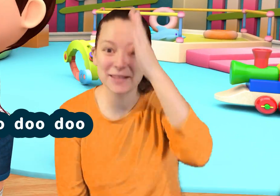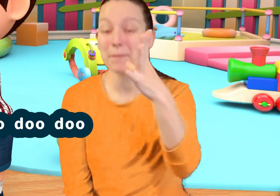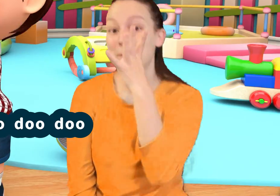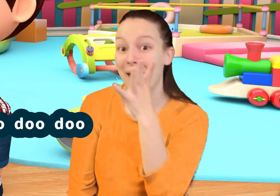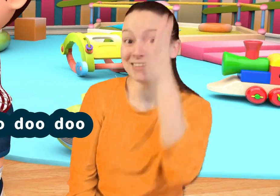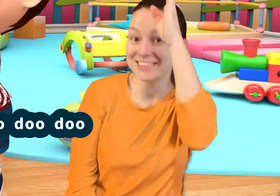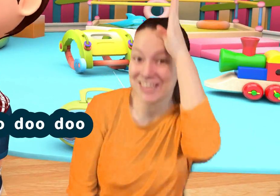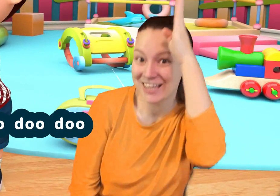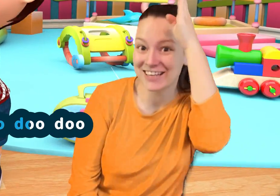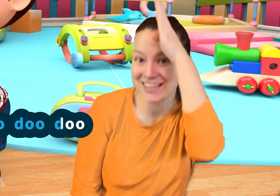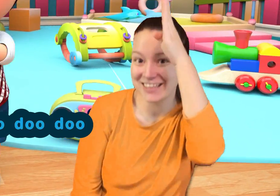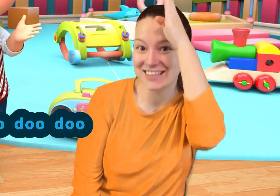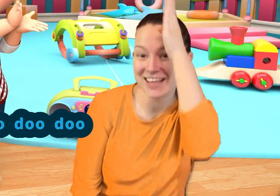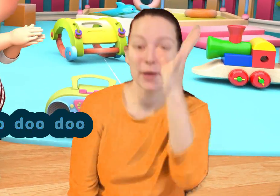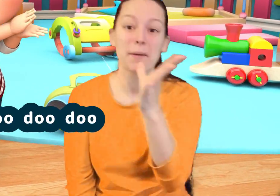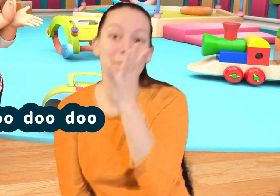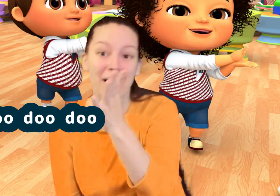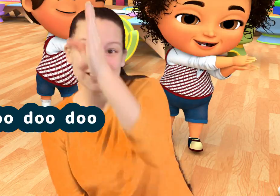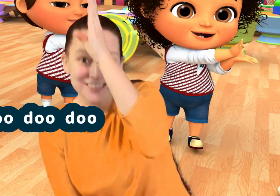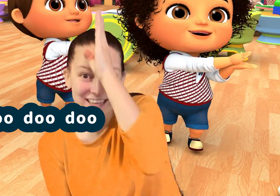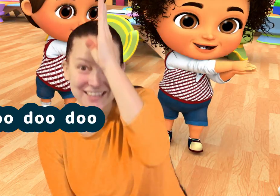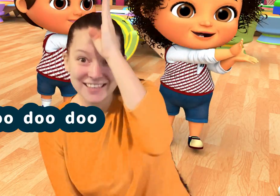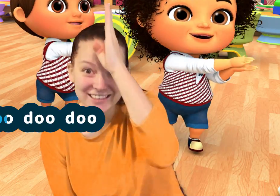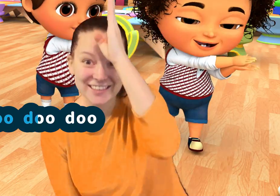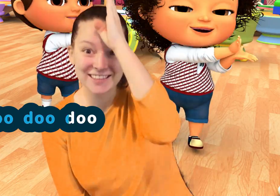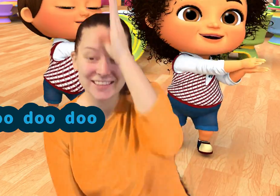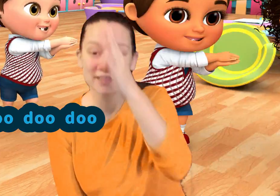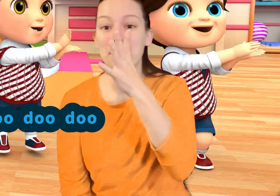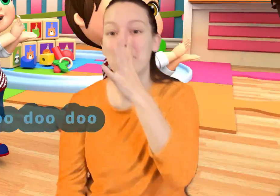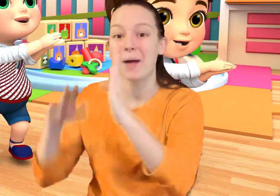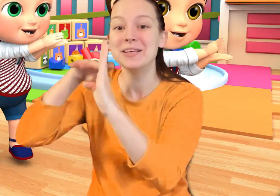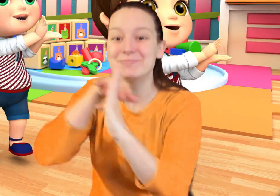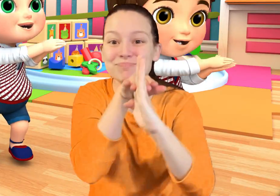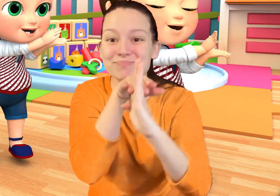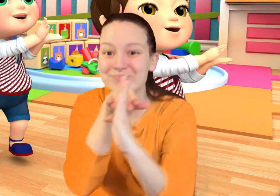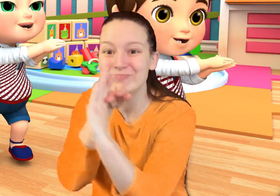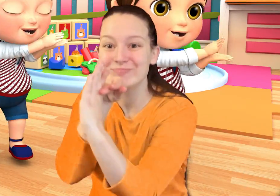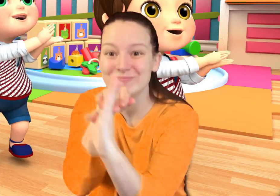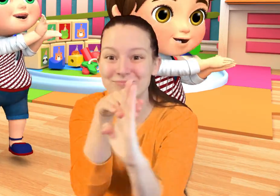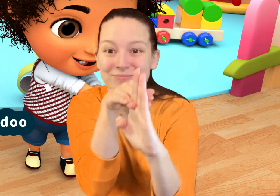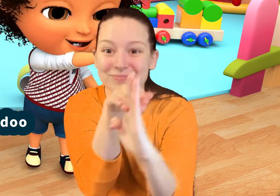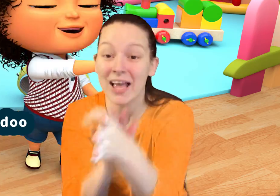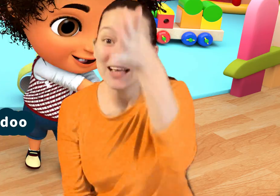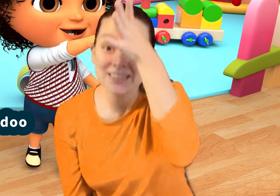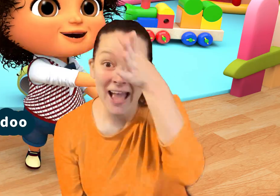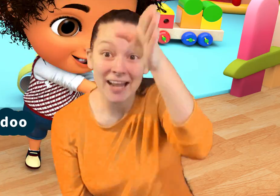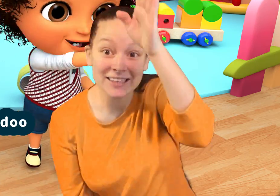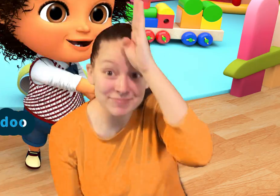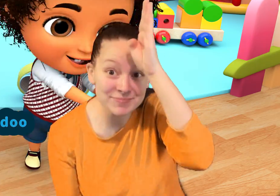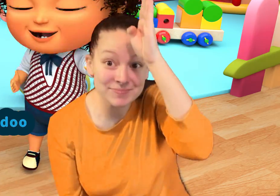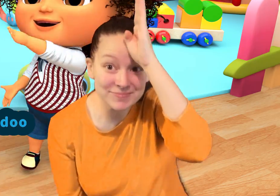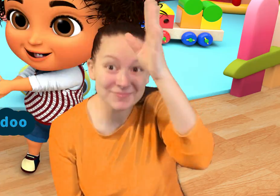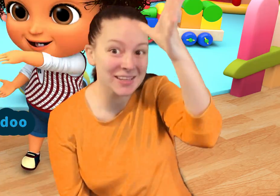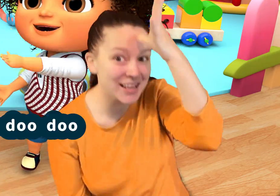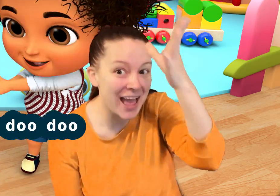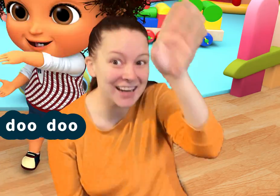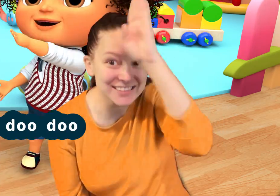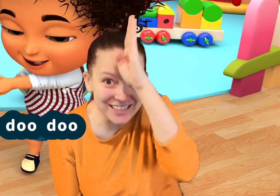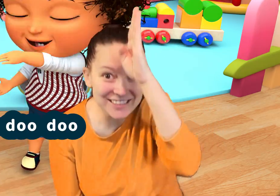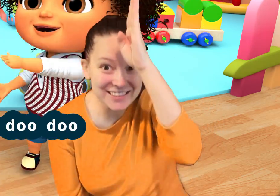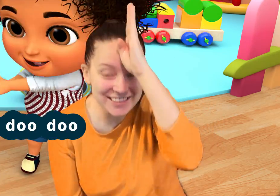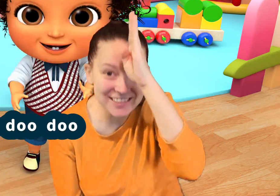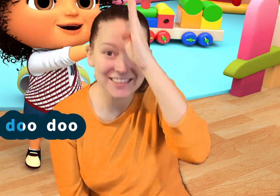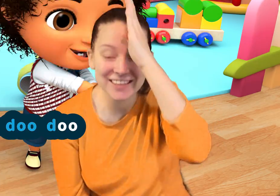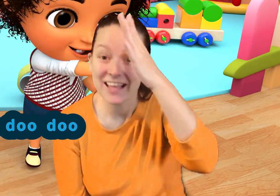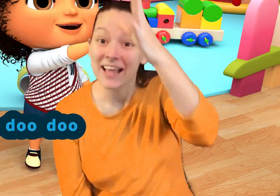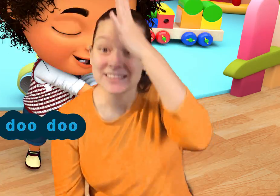doo doo doo doo doo mommy shark doo doo doo doo doo doo mommy shark doo doo doo doo doo doo mommy shark daddy shark doo doo doo doo dooo doo daddy